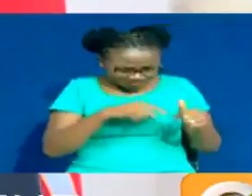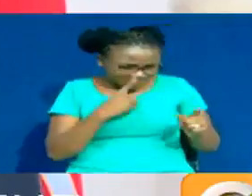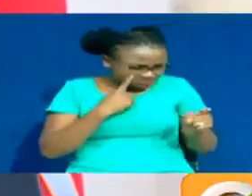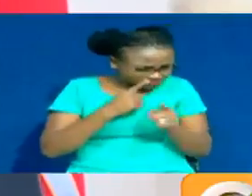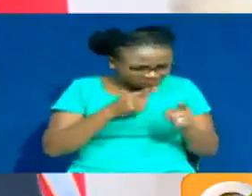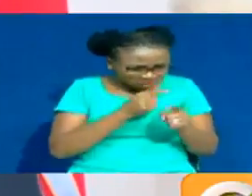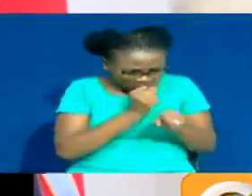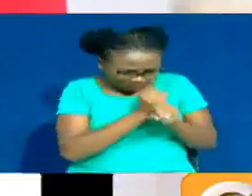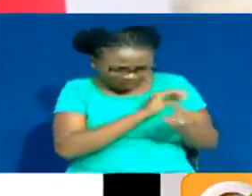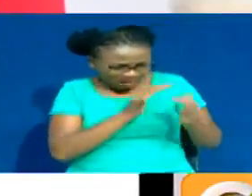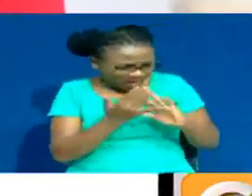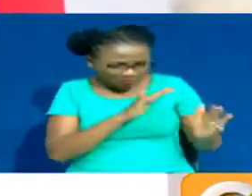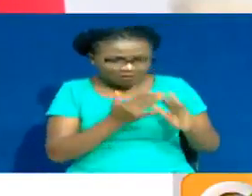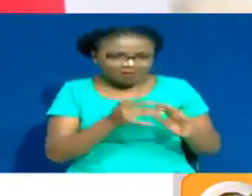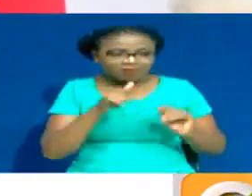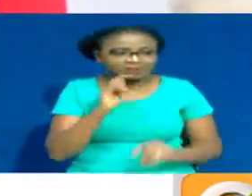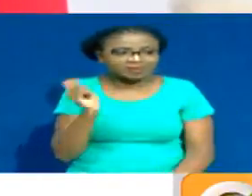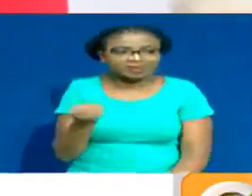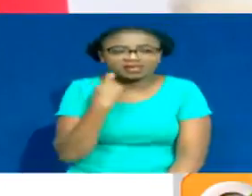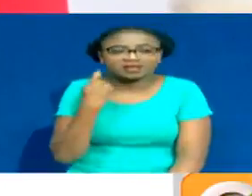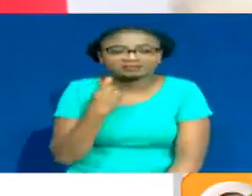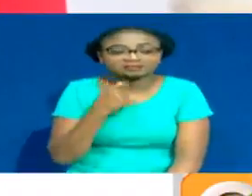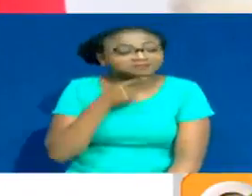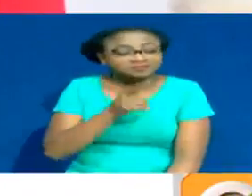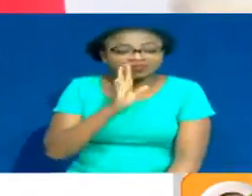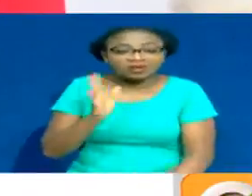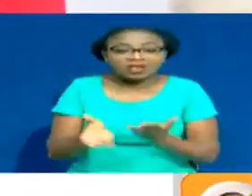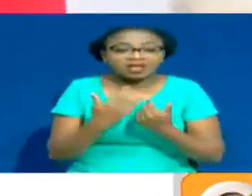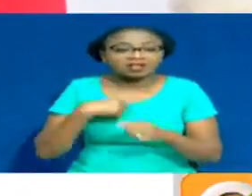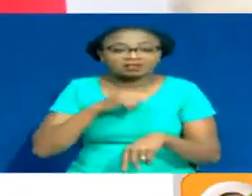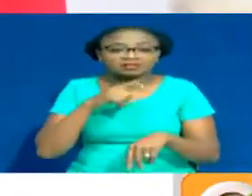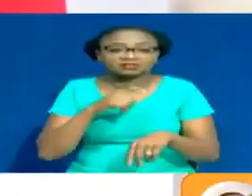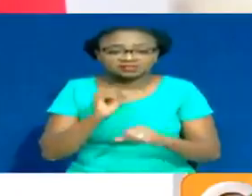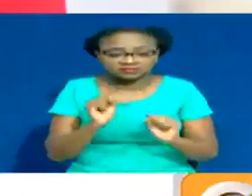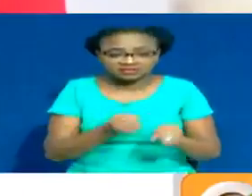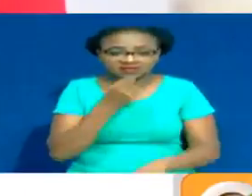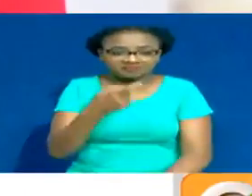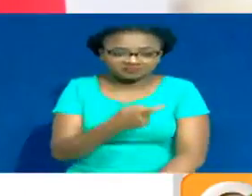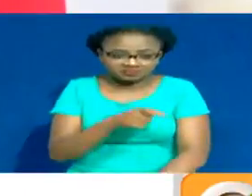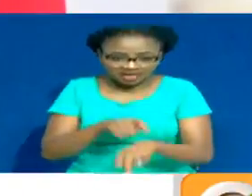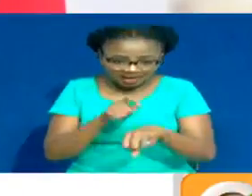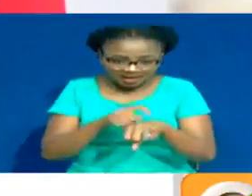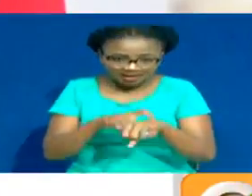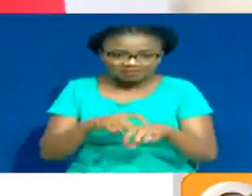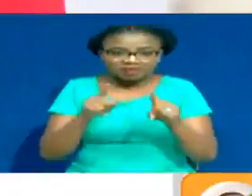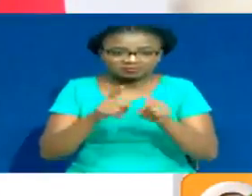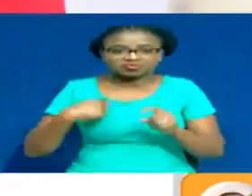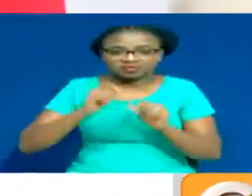and packaging here in Kenya. This will save us on time and will make us a supply hub